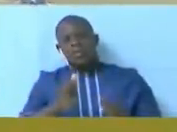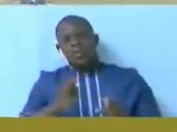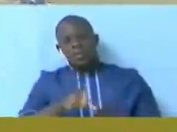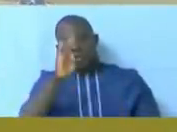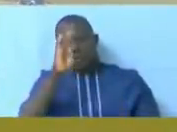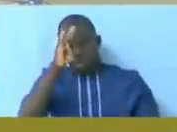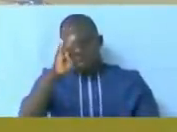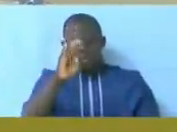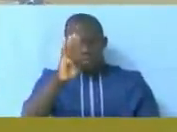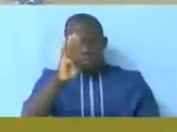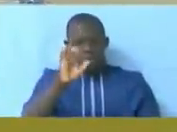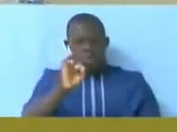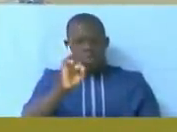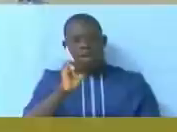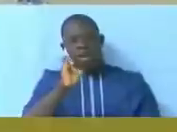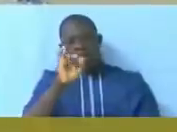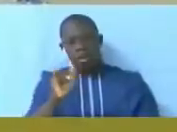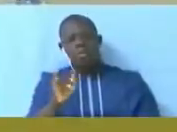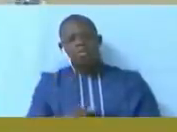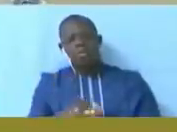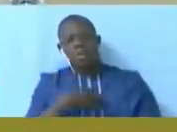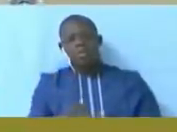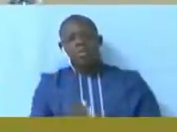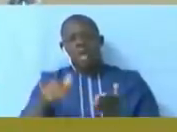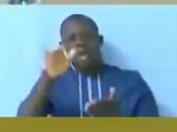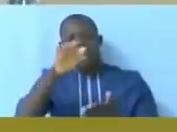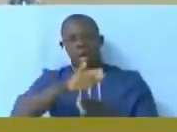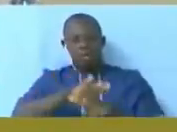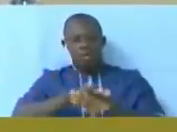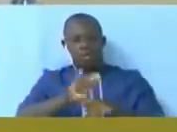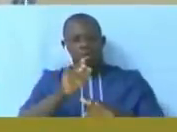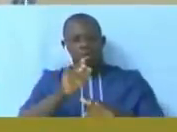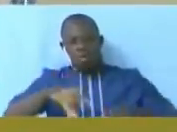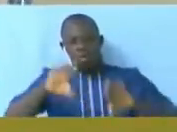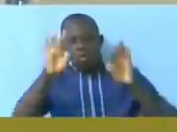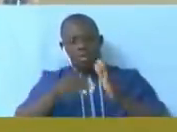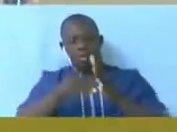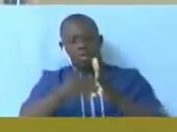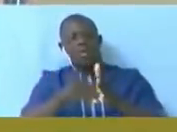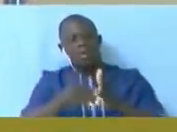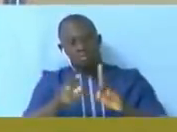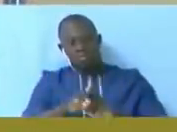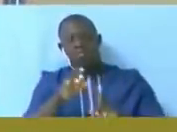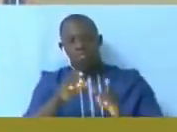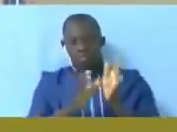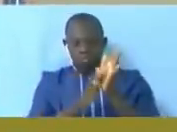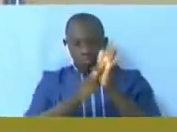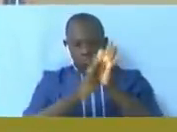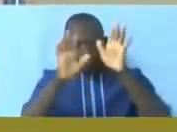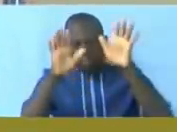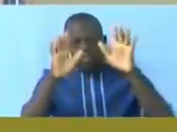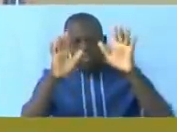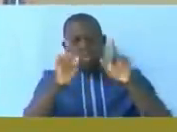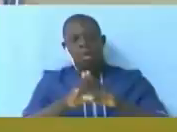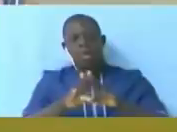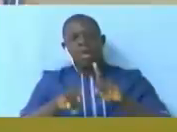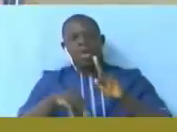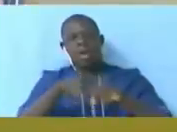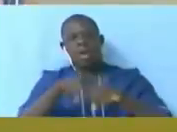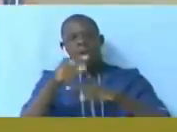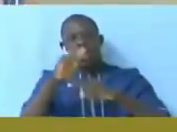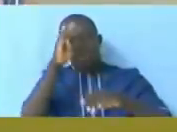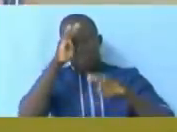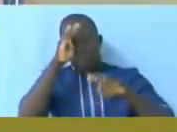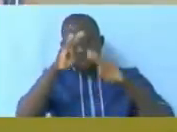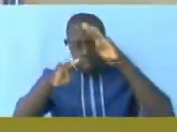Imam by congratulating you and also to thank you for your courageous stance and against